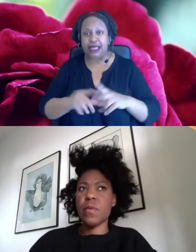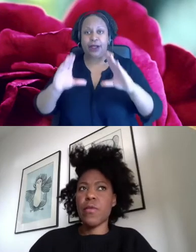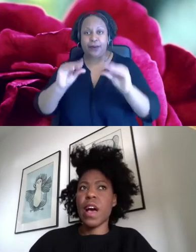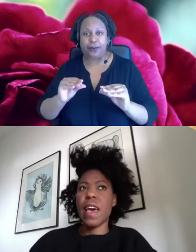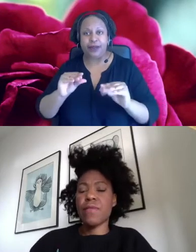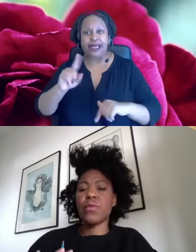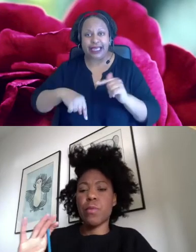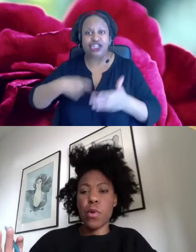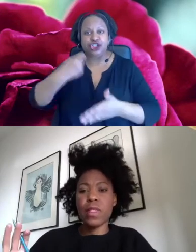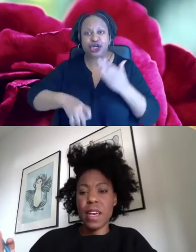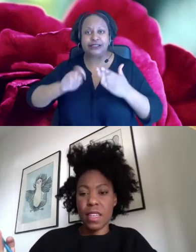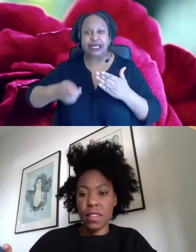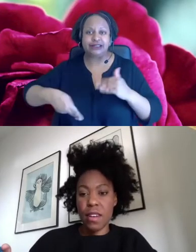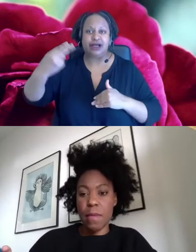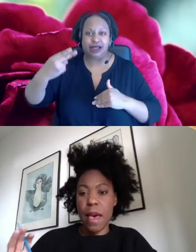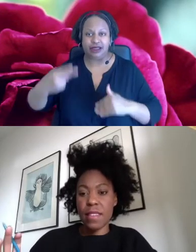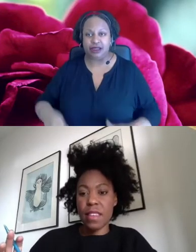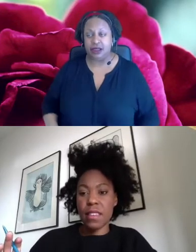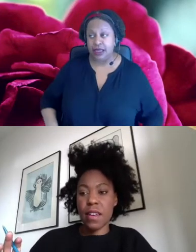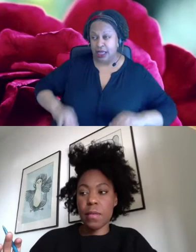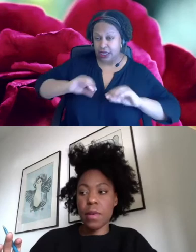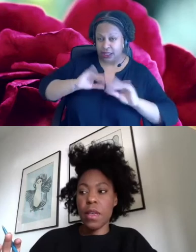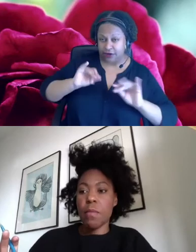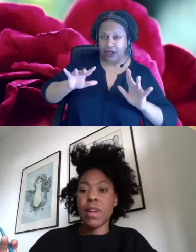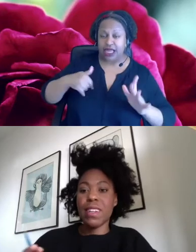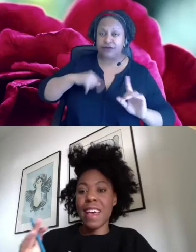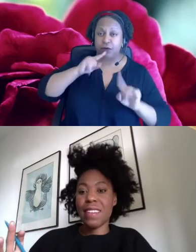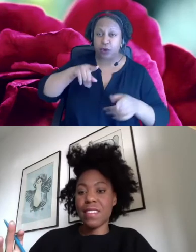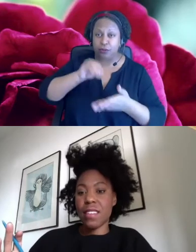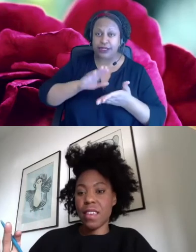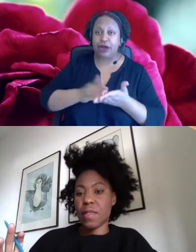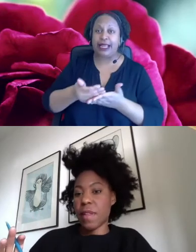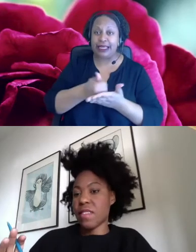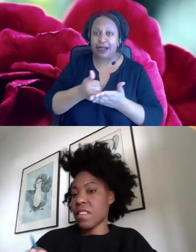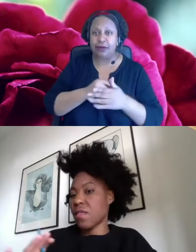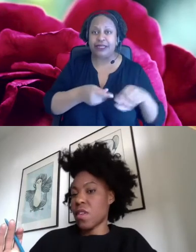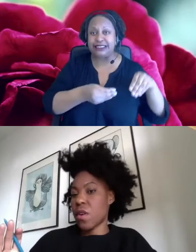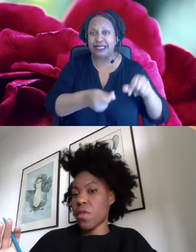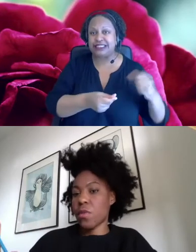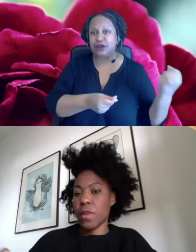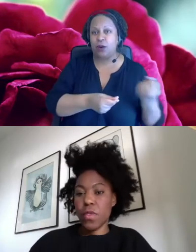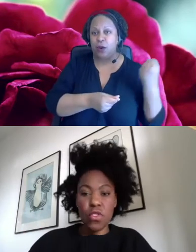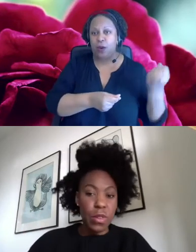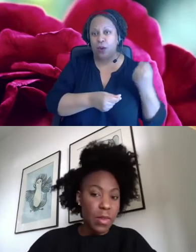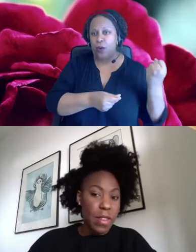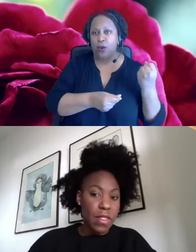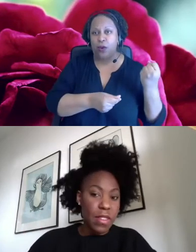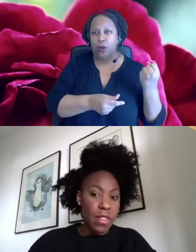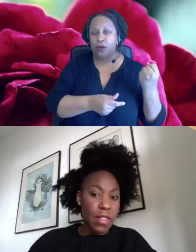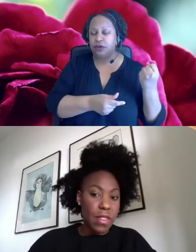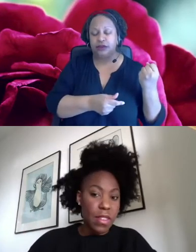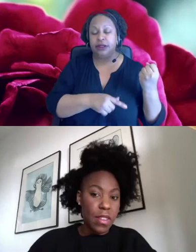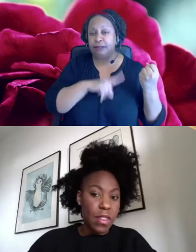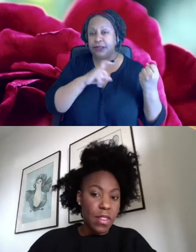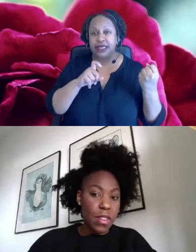in summary, I have to report that income as income, but net expenses, even though there will be future expenses.